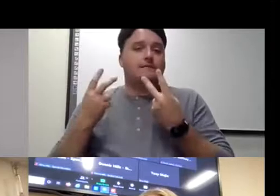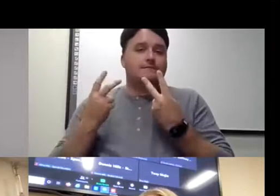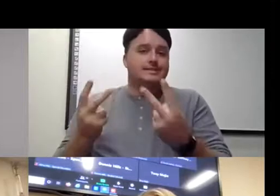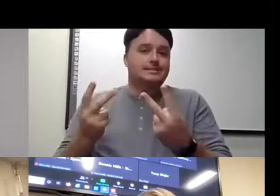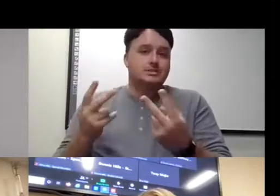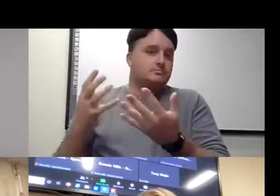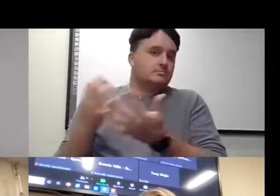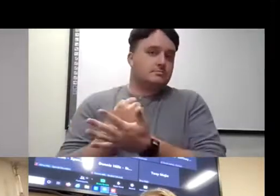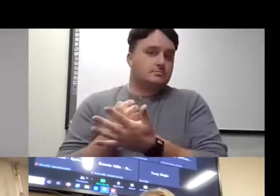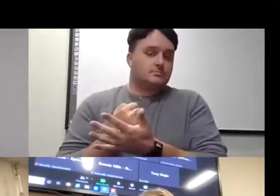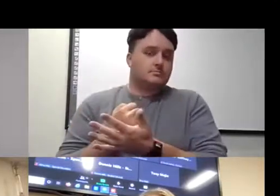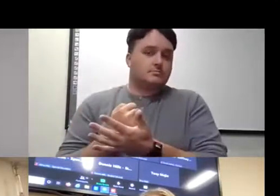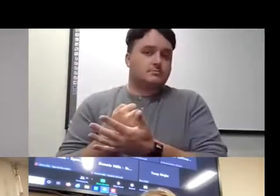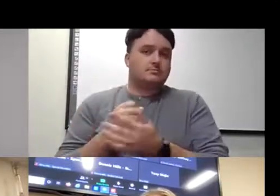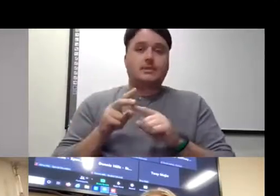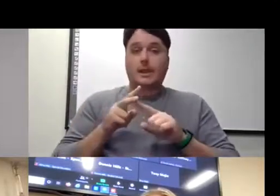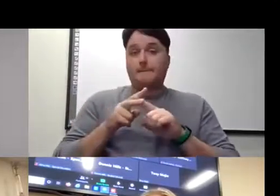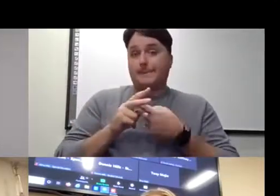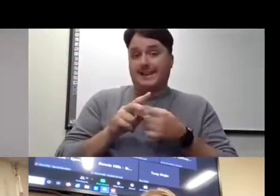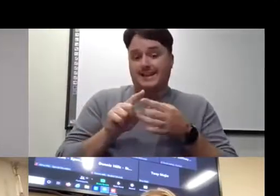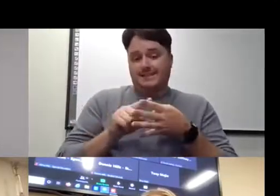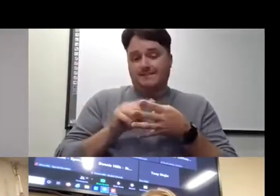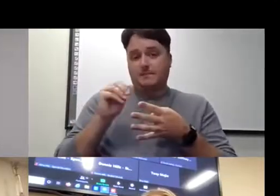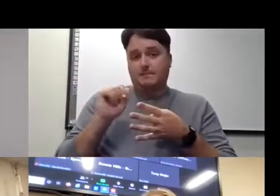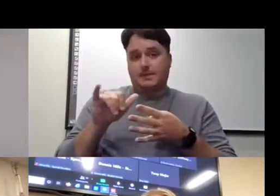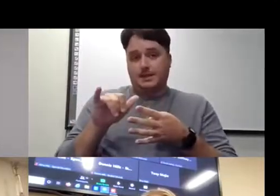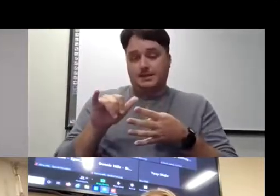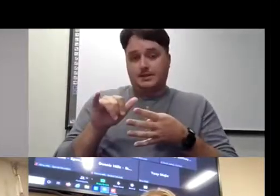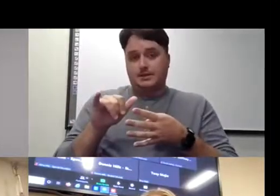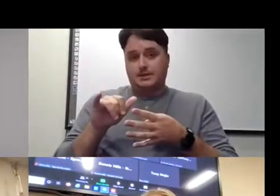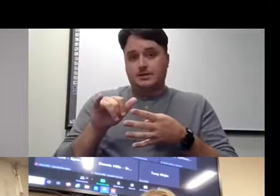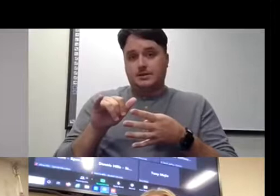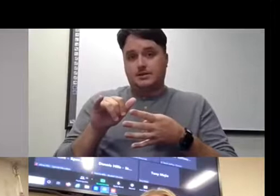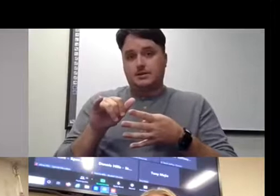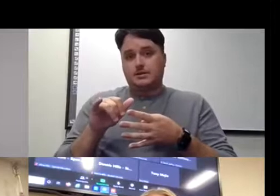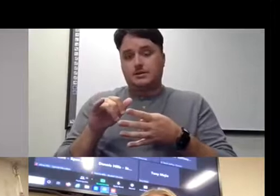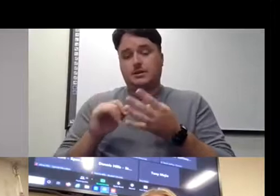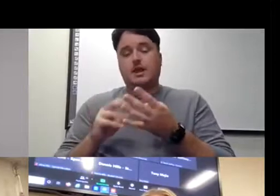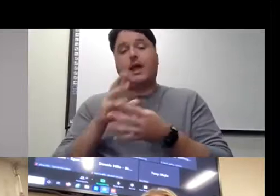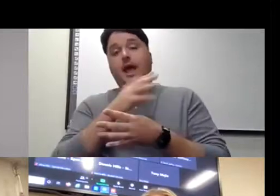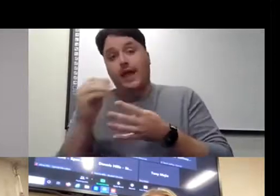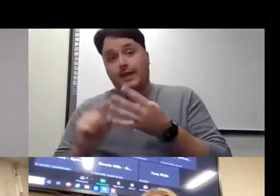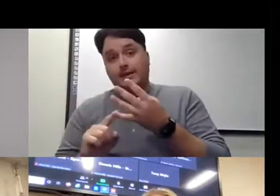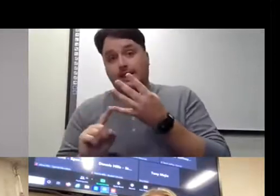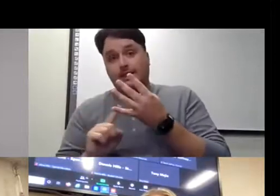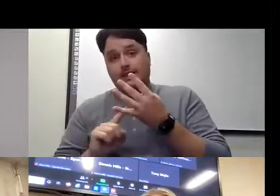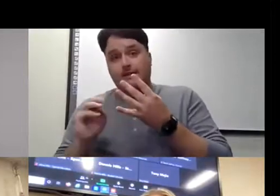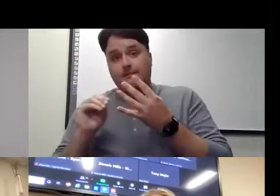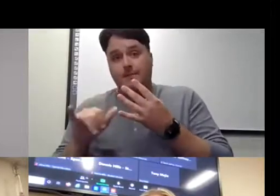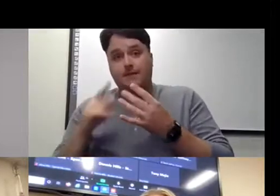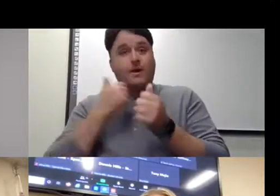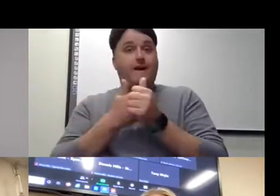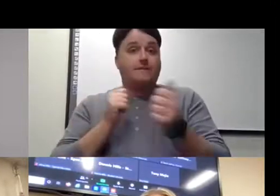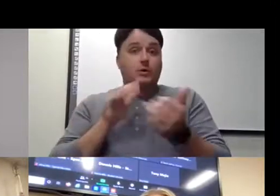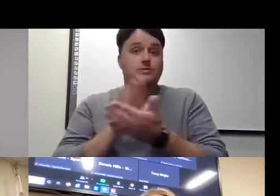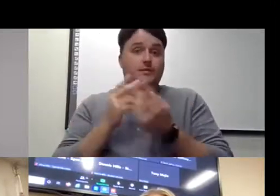in the beginning of May and at the end of May, to avoid having a school visitation